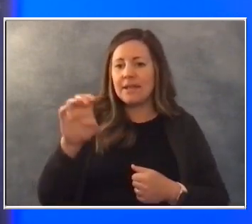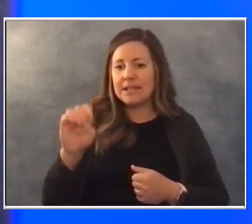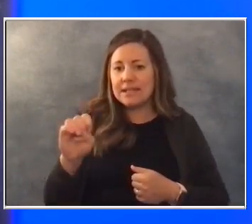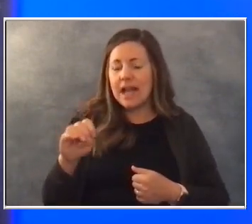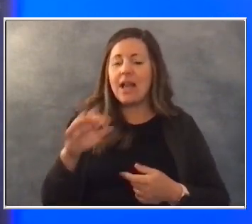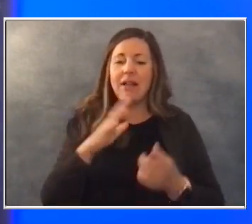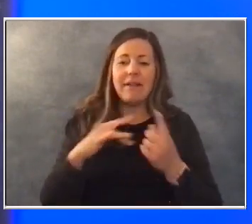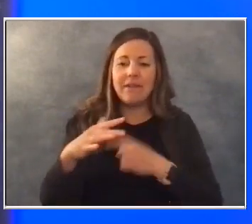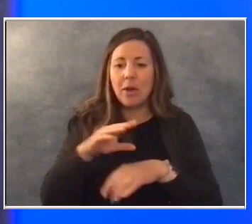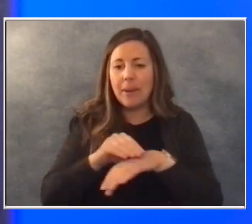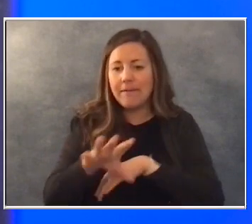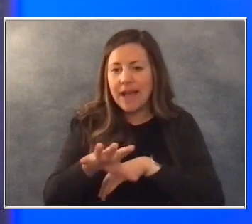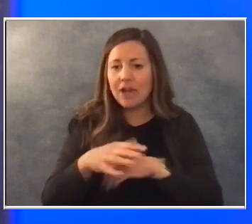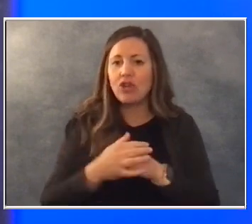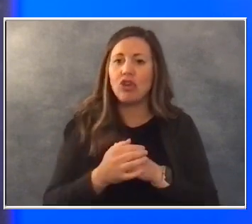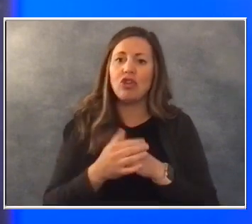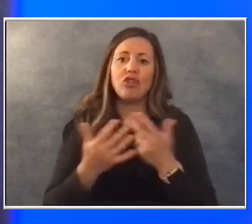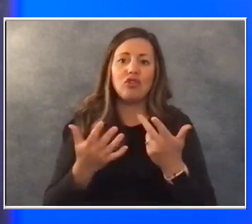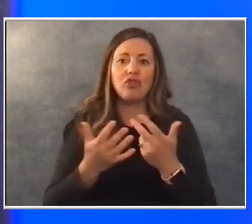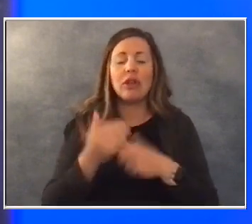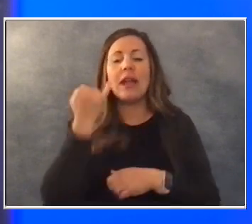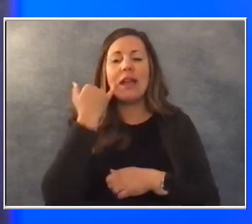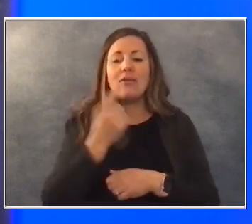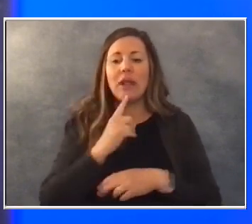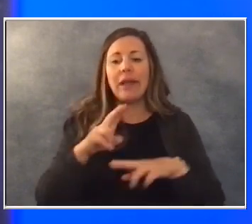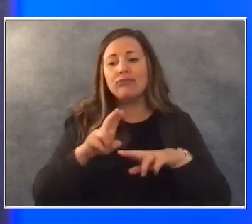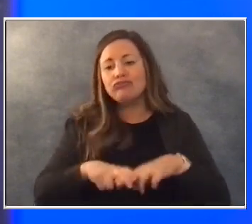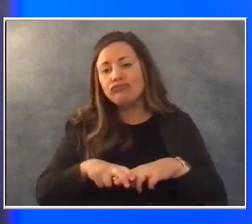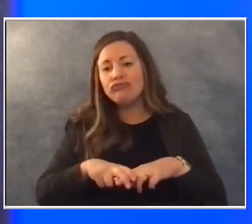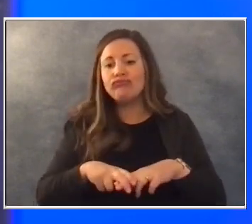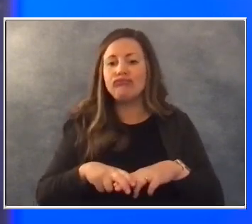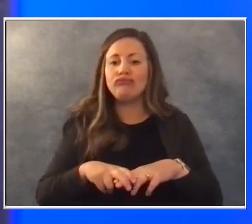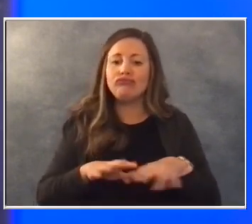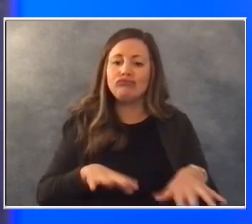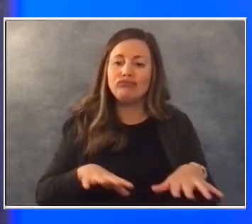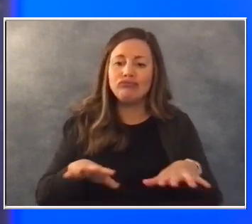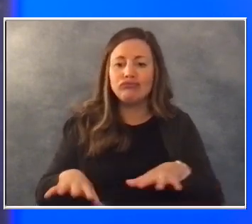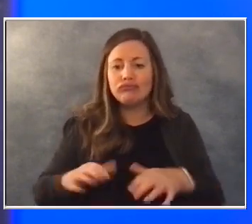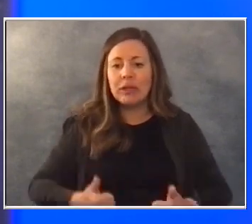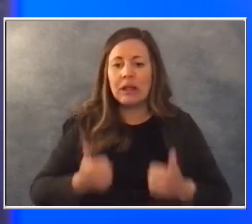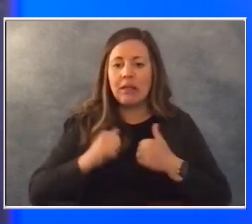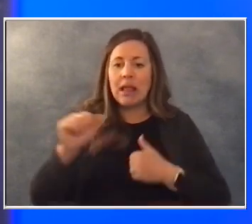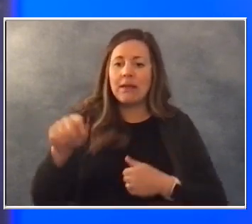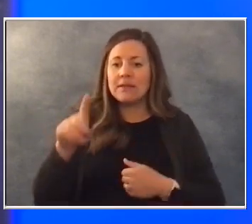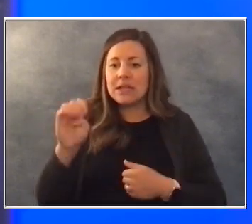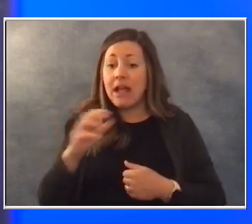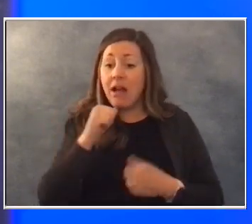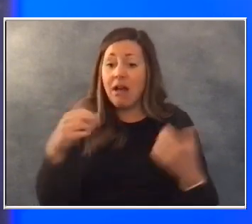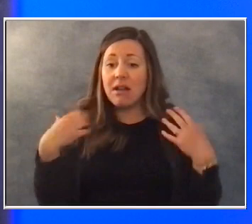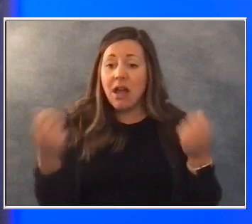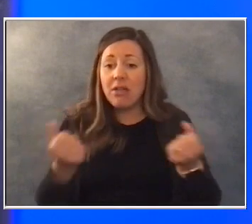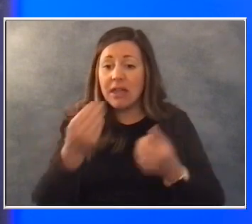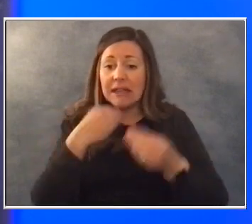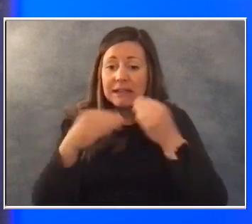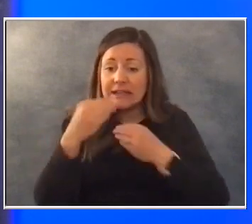factors, obesity, sedentary lifestyle, unhealthy eating habits, those are big things. And